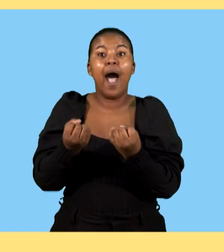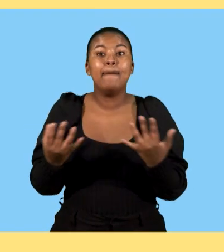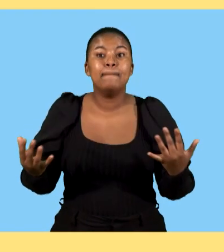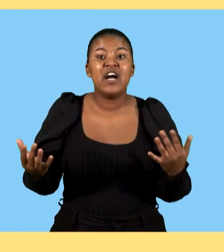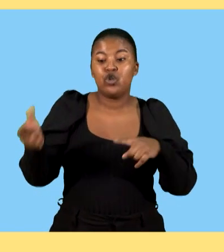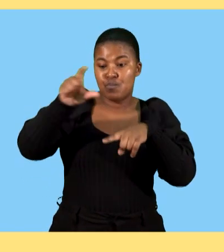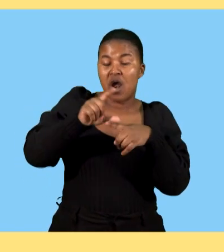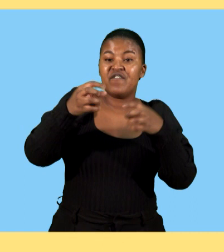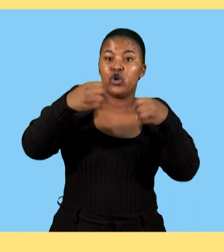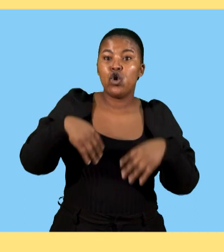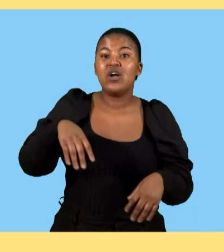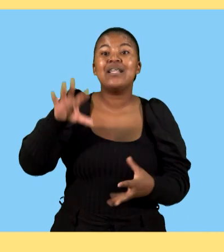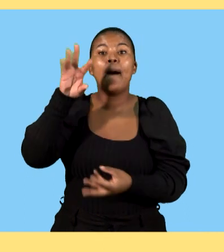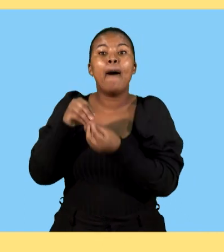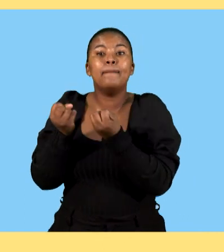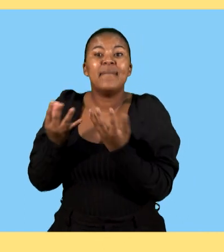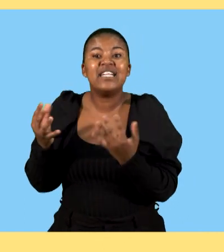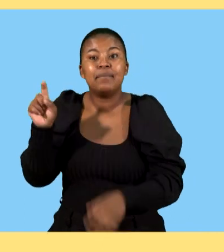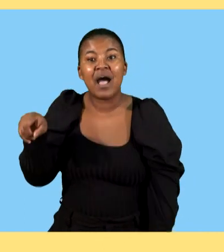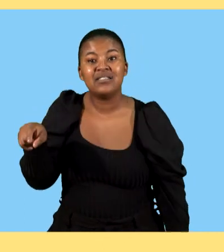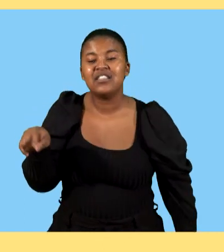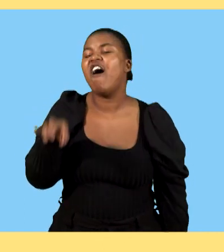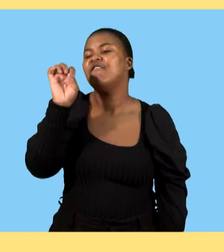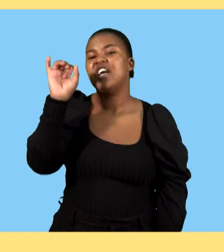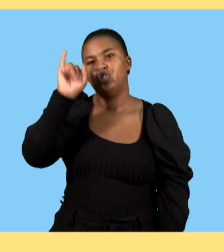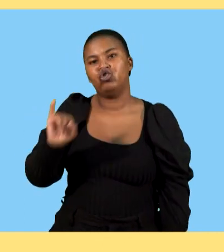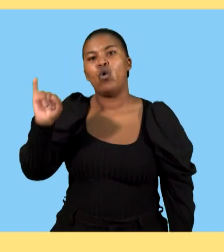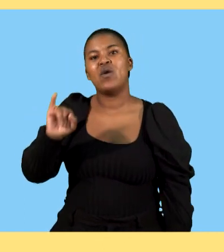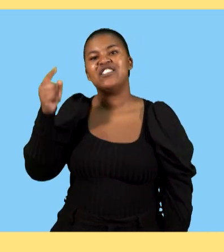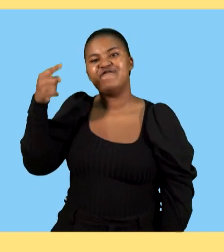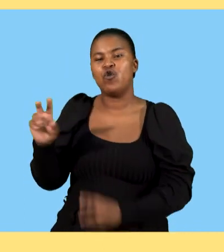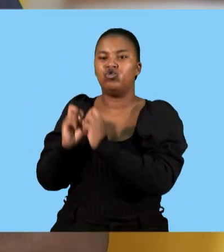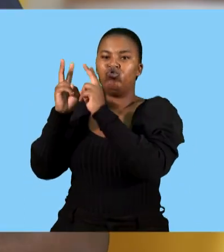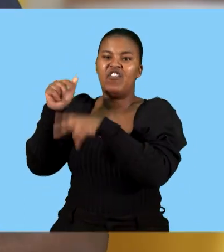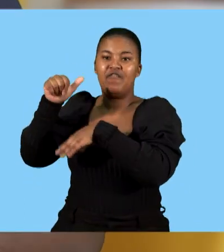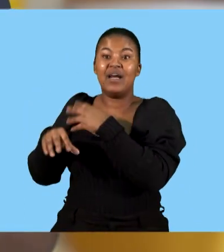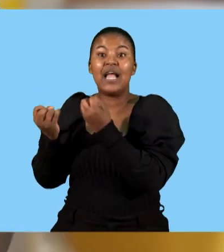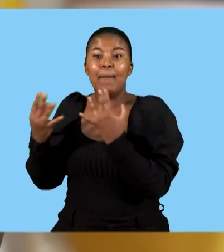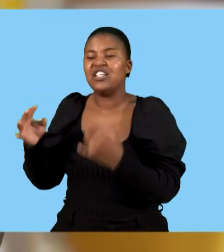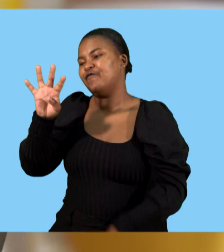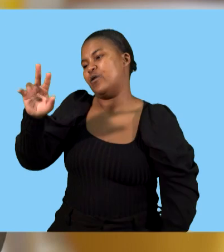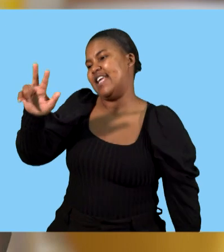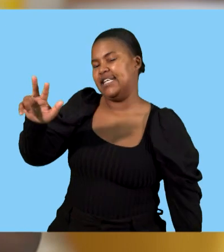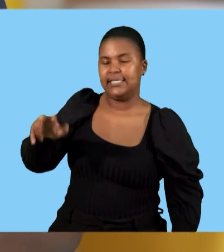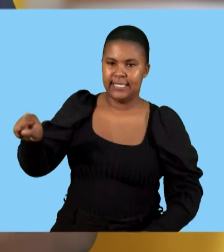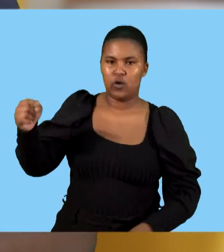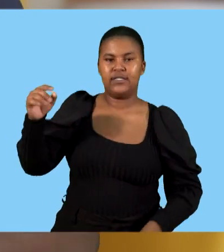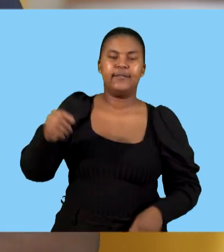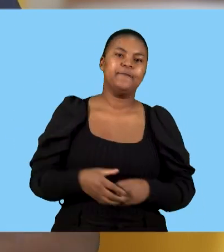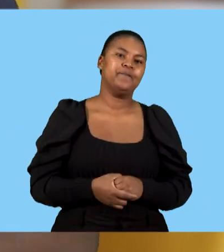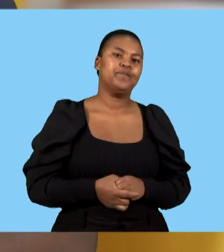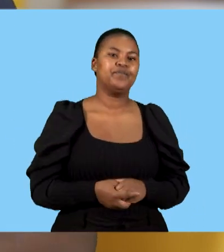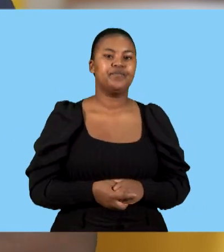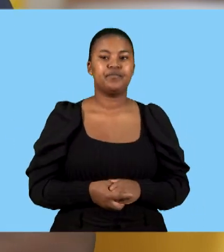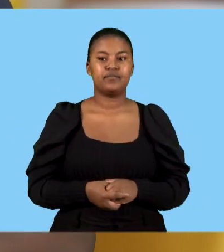the amount must be insurance for the 12 months. Here is your 48. Now, in